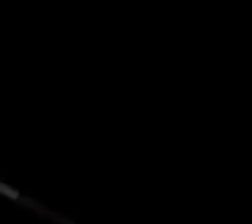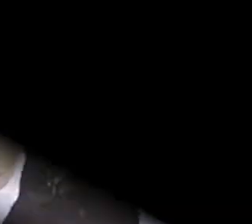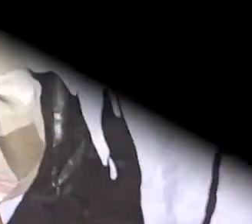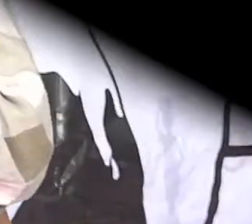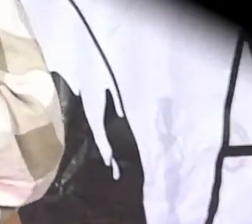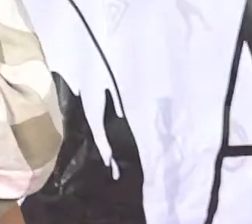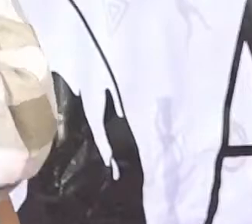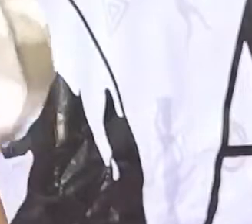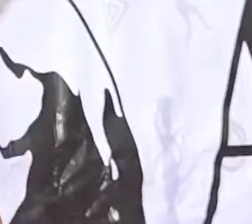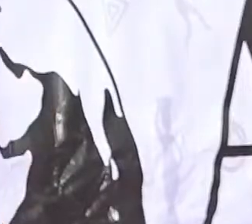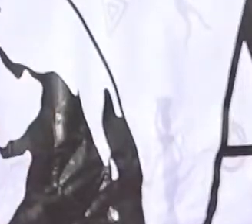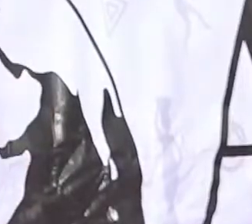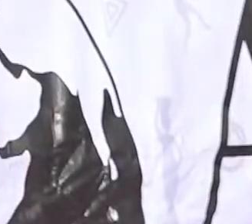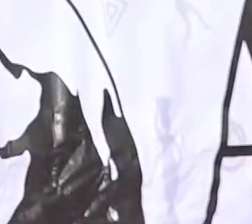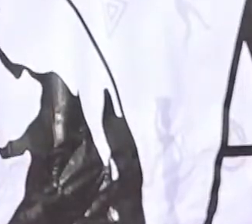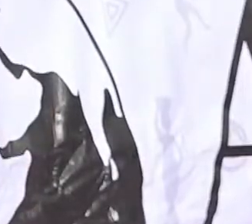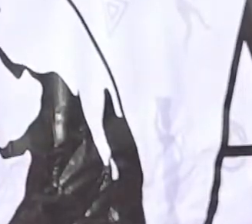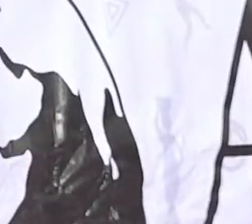Diaries.